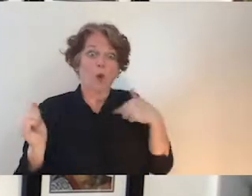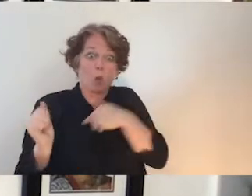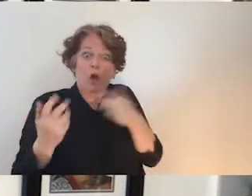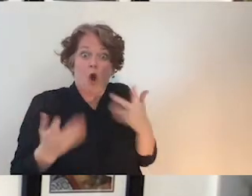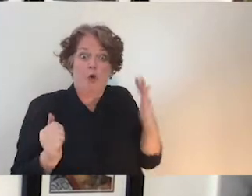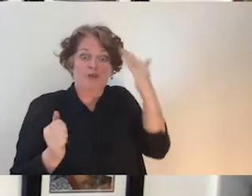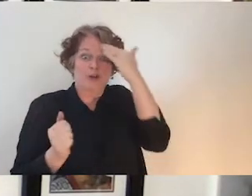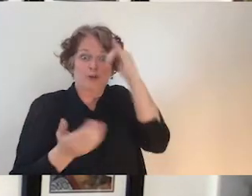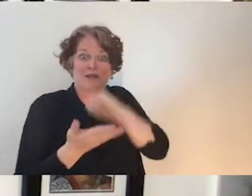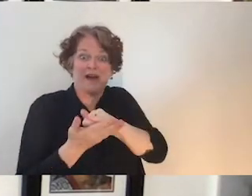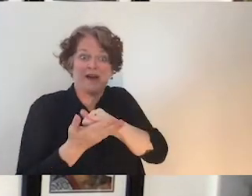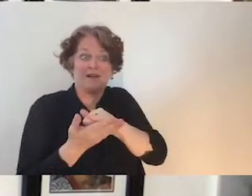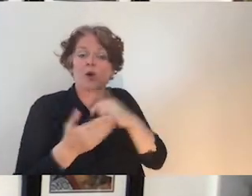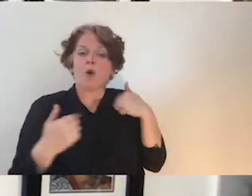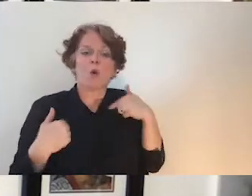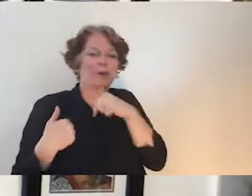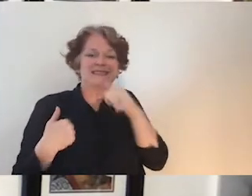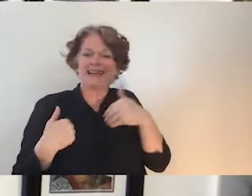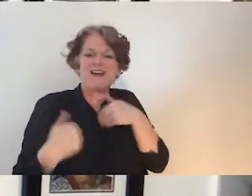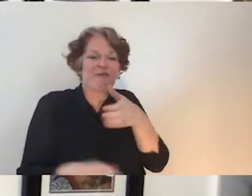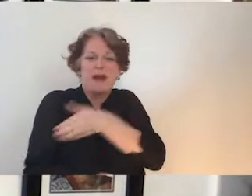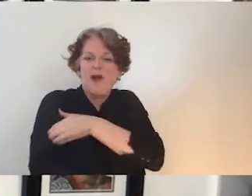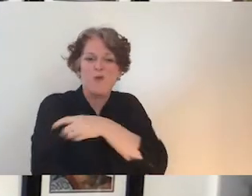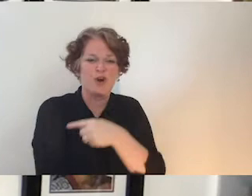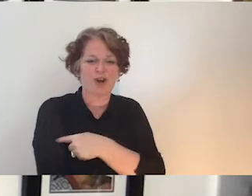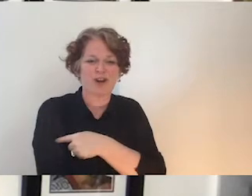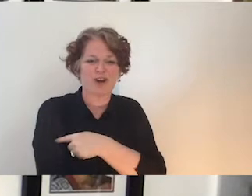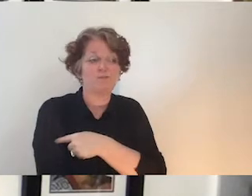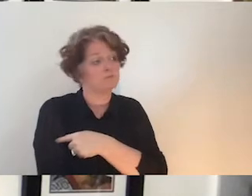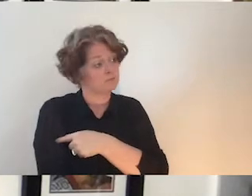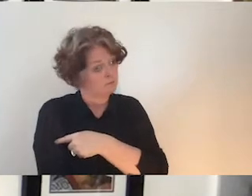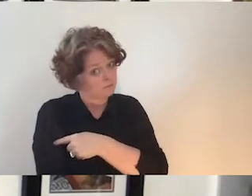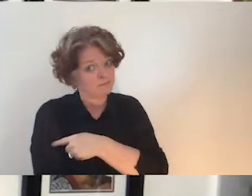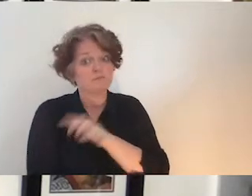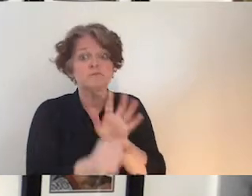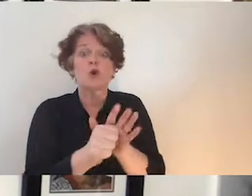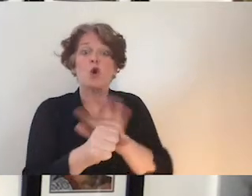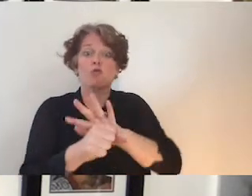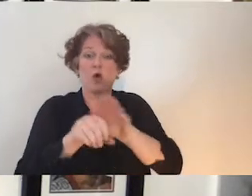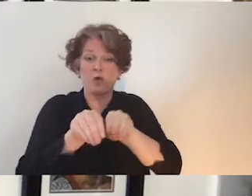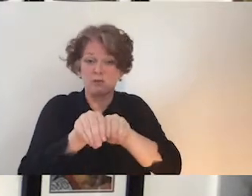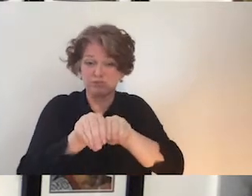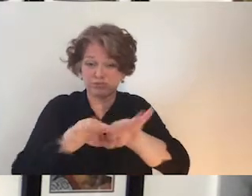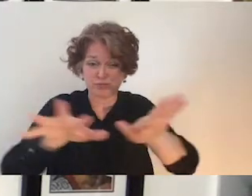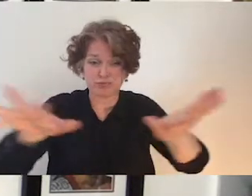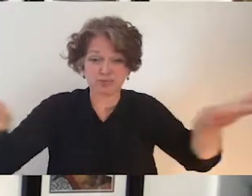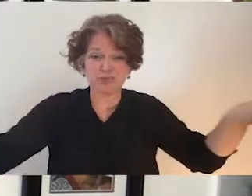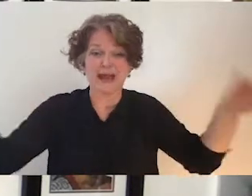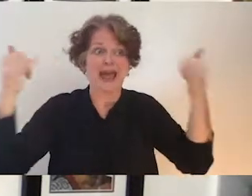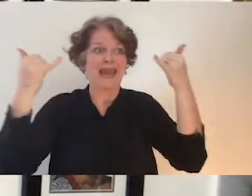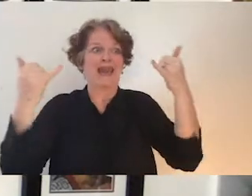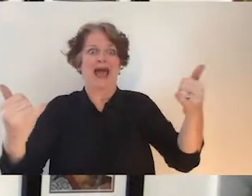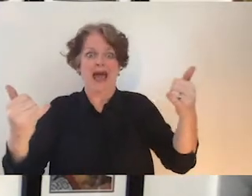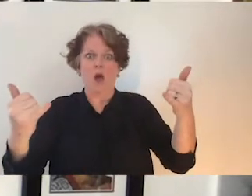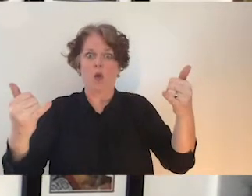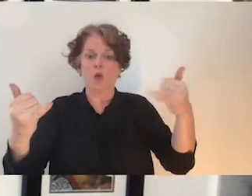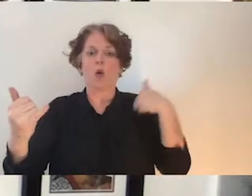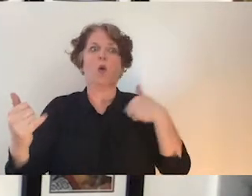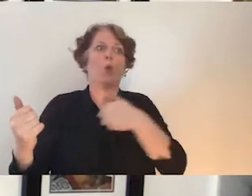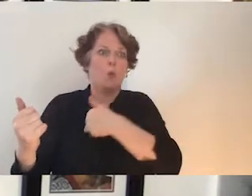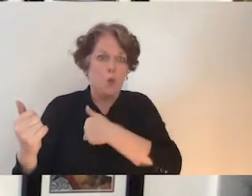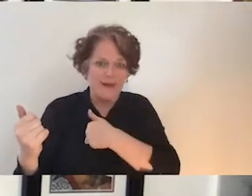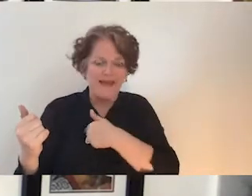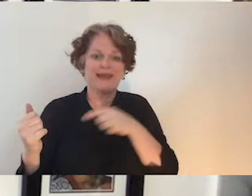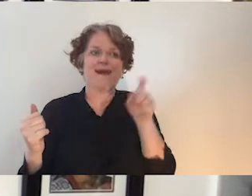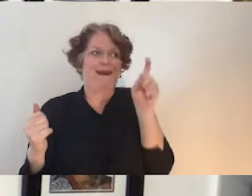understood that this is what was needed didn't have the power to blow the system up. Well, the pandemic has taken that out of our